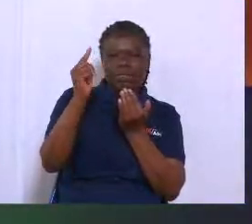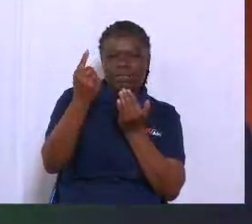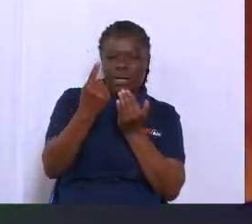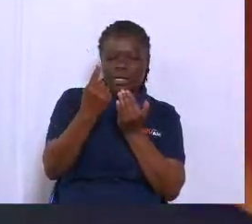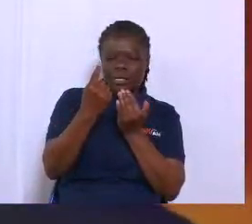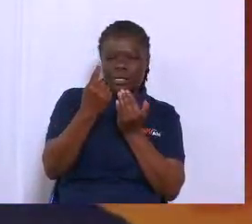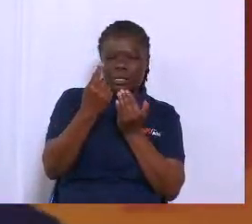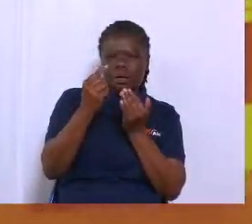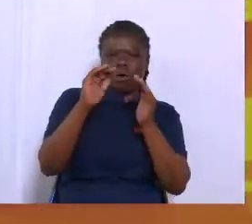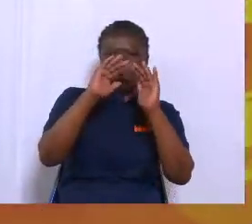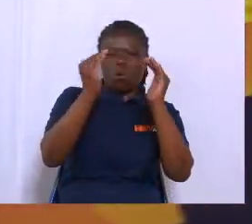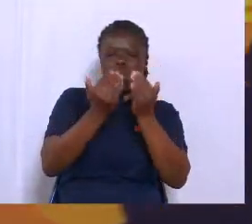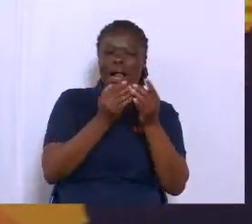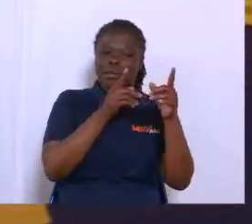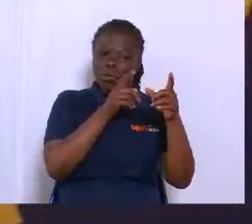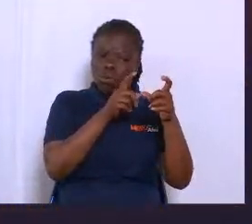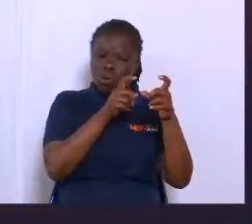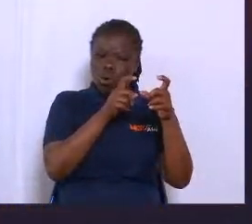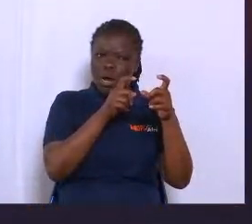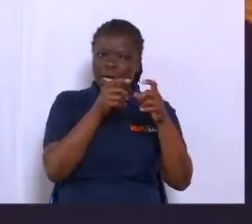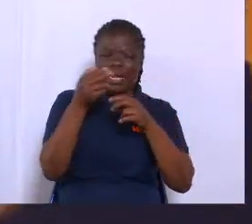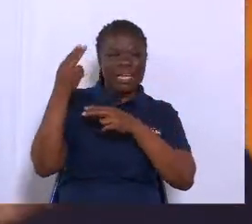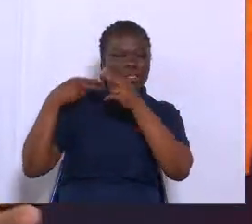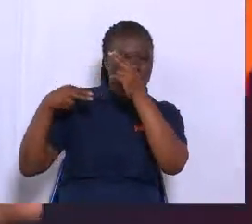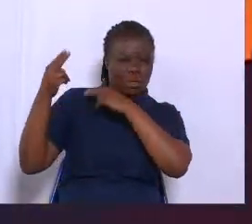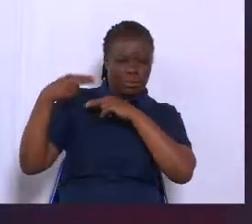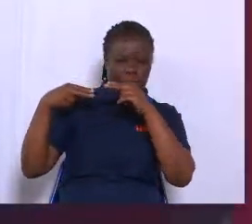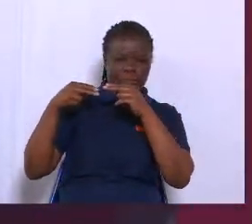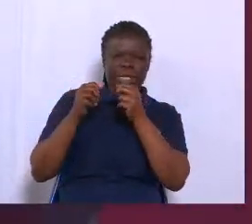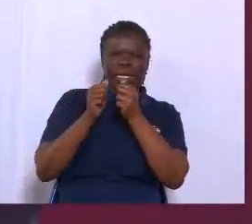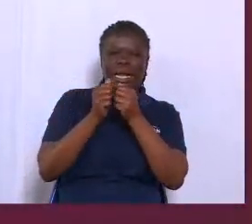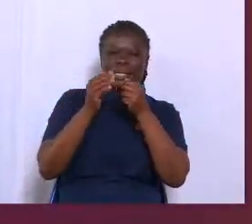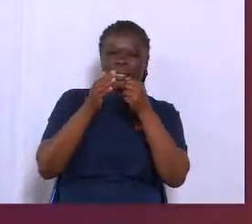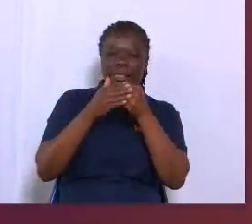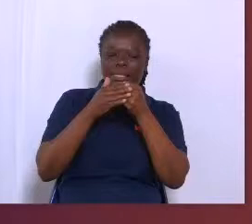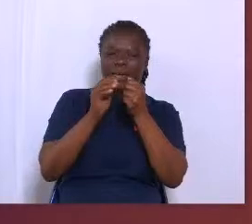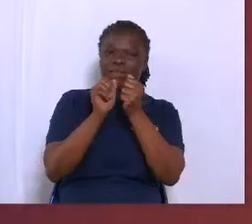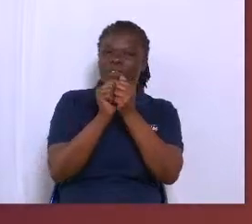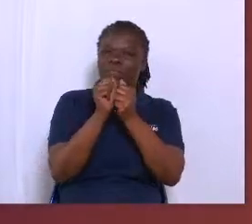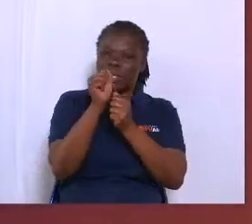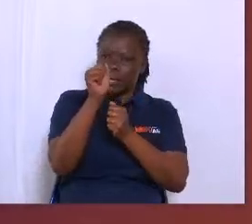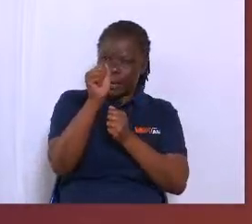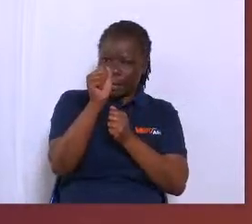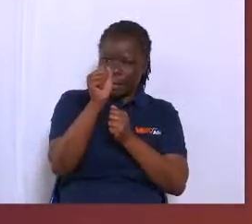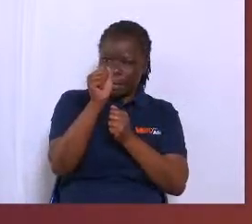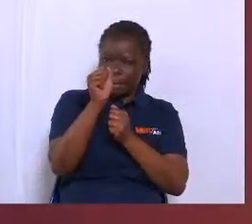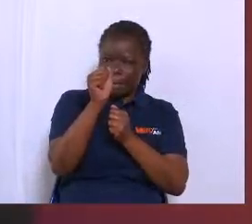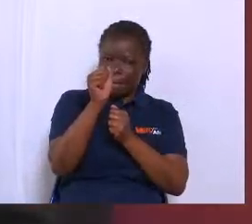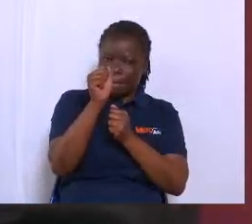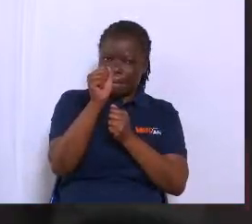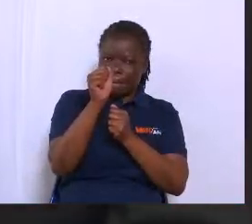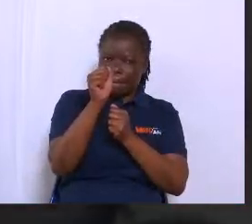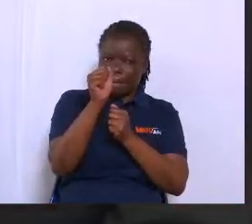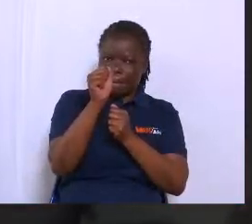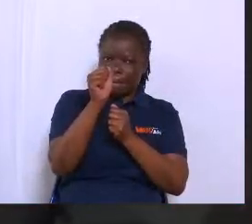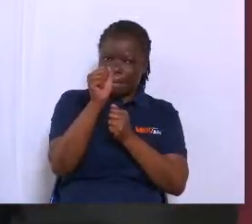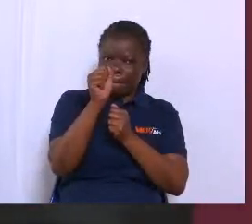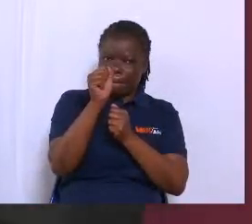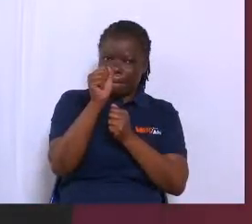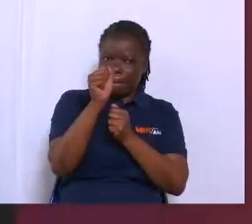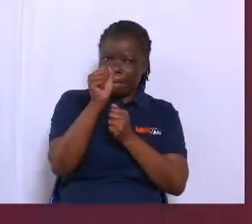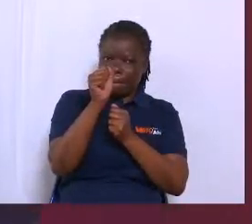war in history. In 1915, the